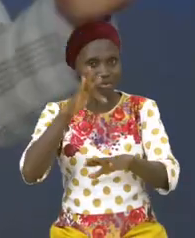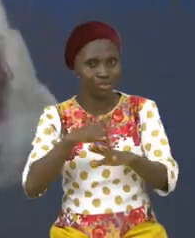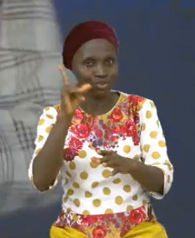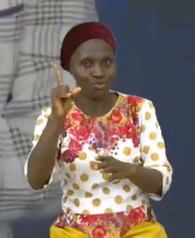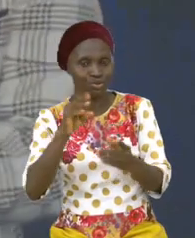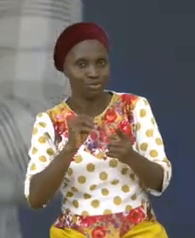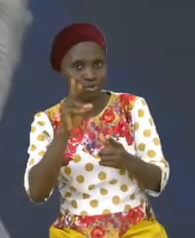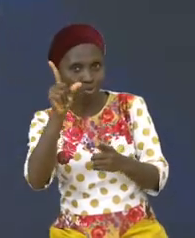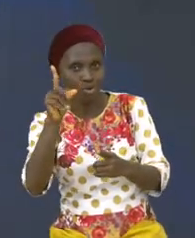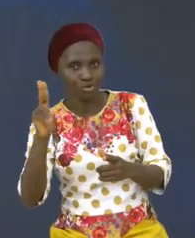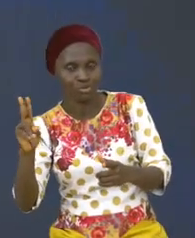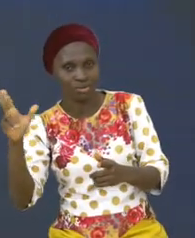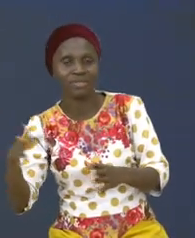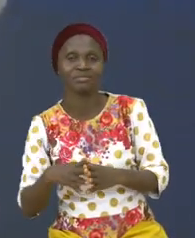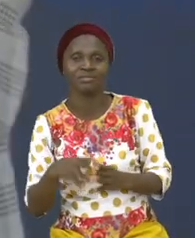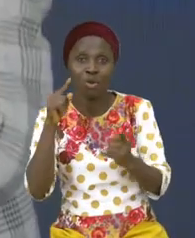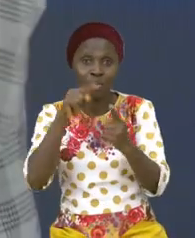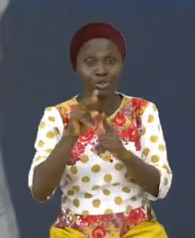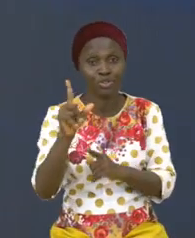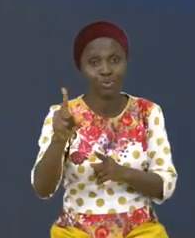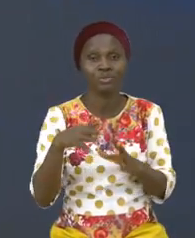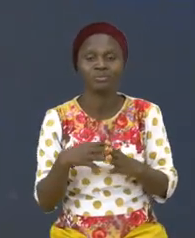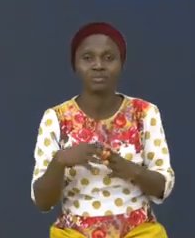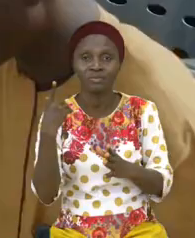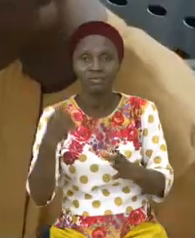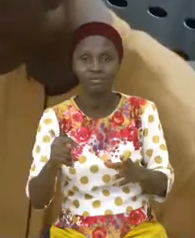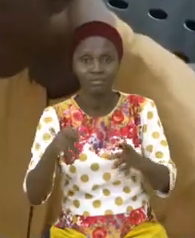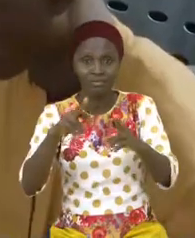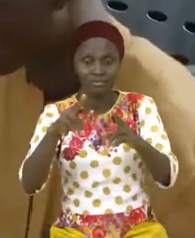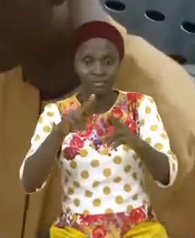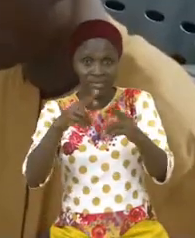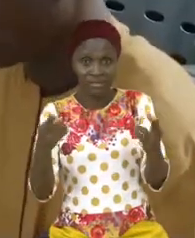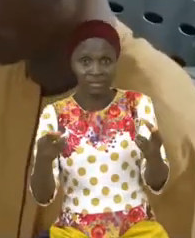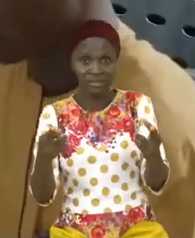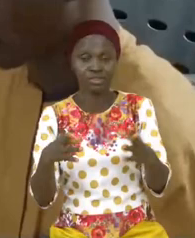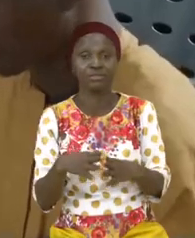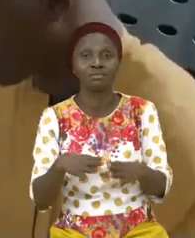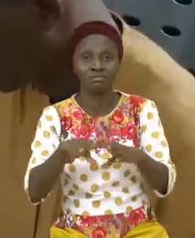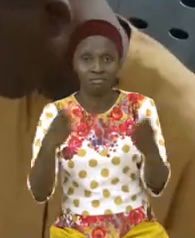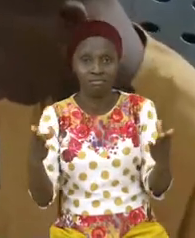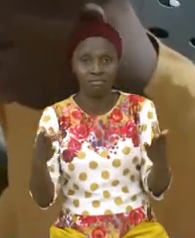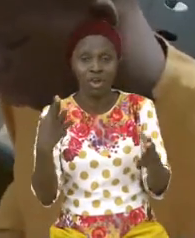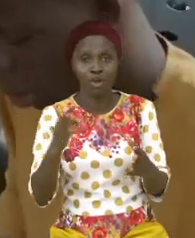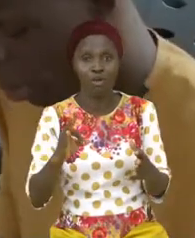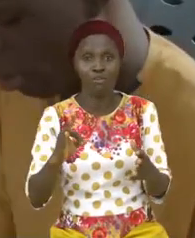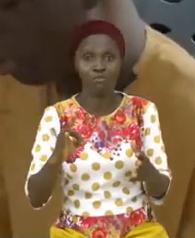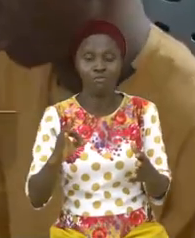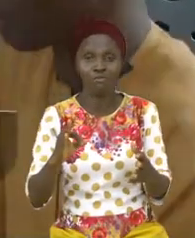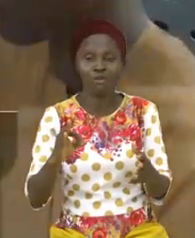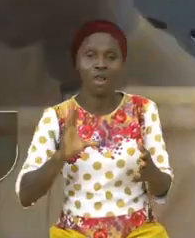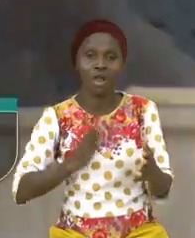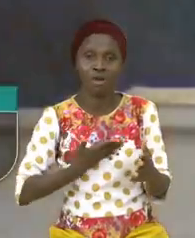three. 3 points. Number one, the revelation of our